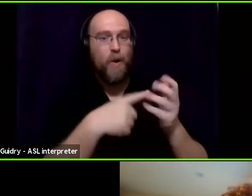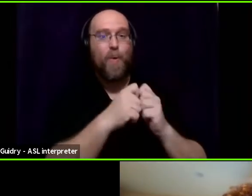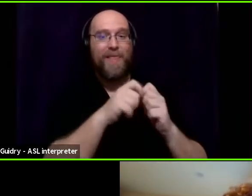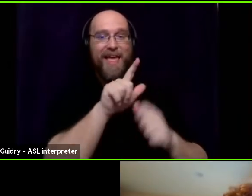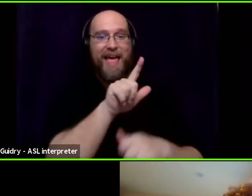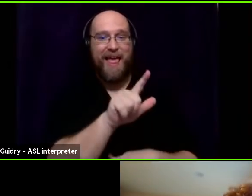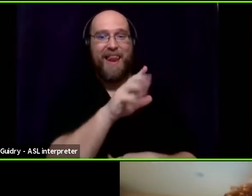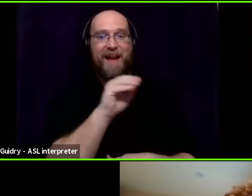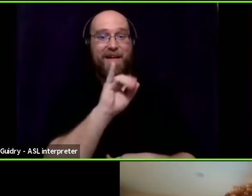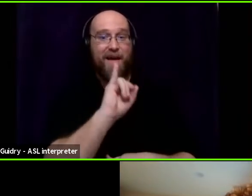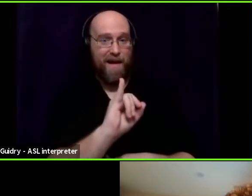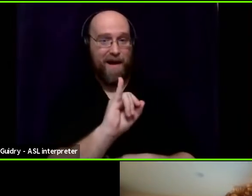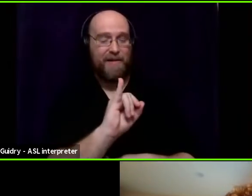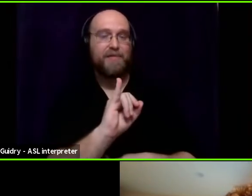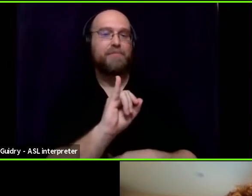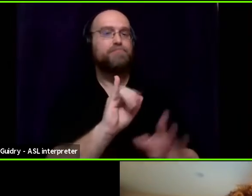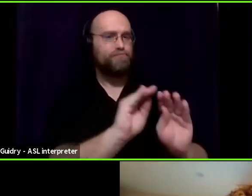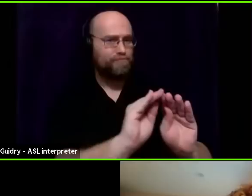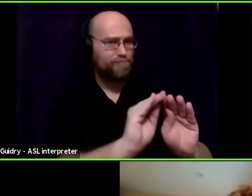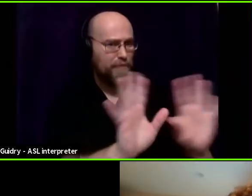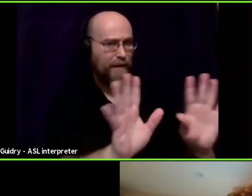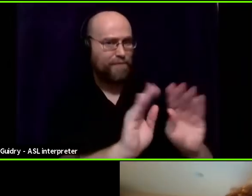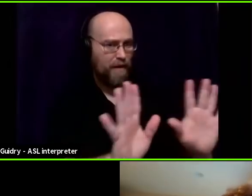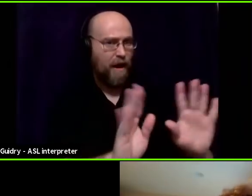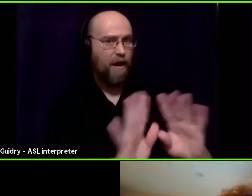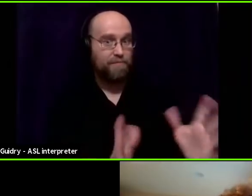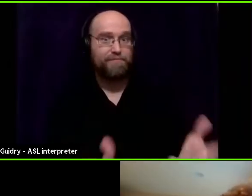L&I to clarify that.